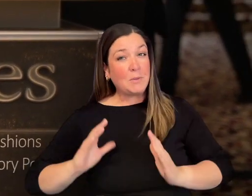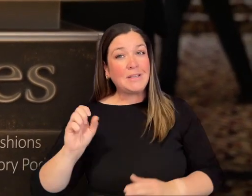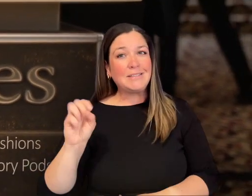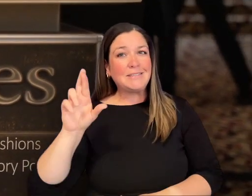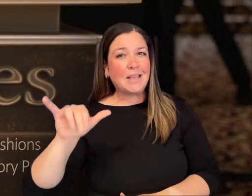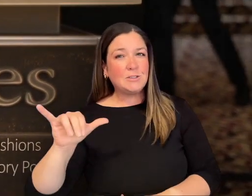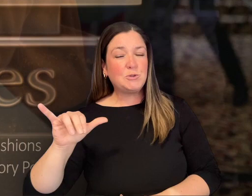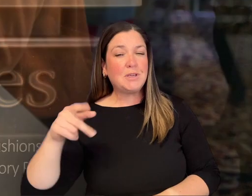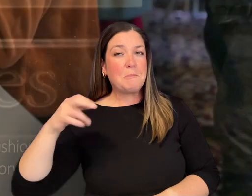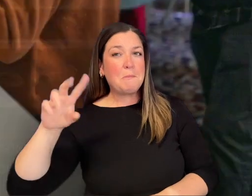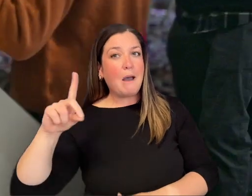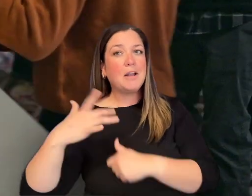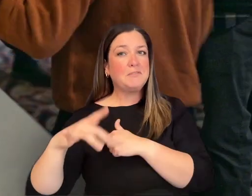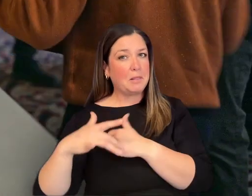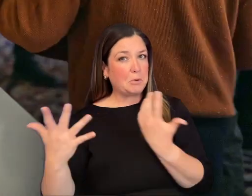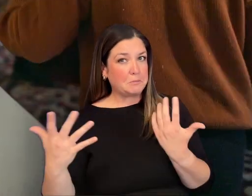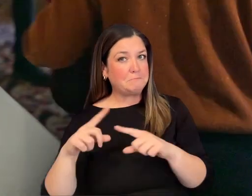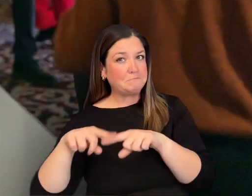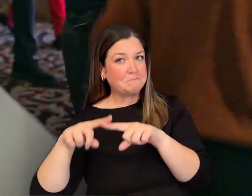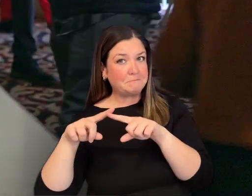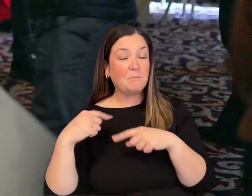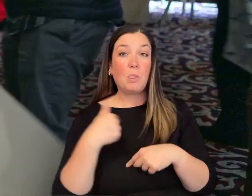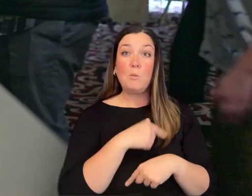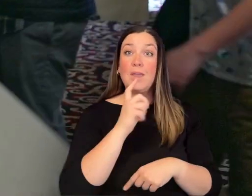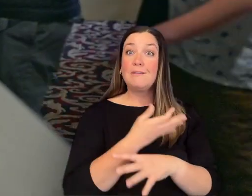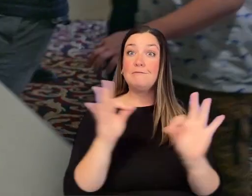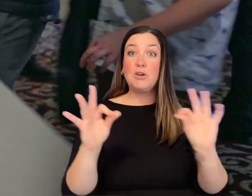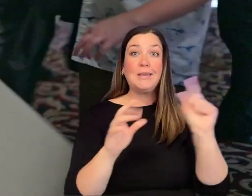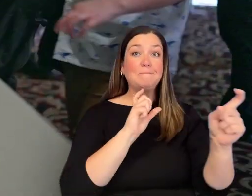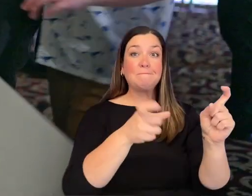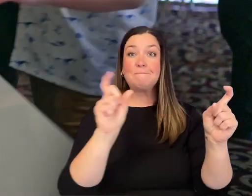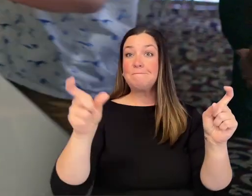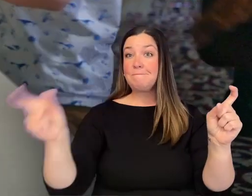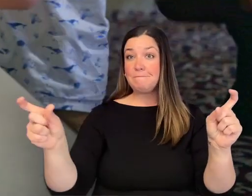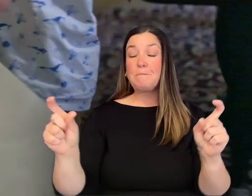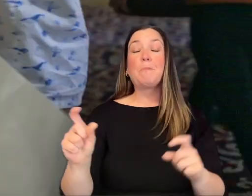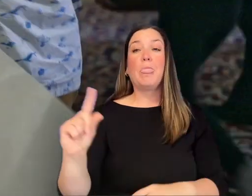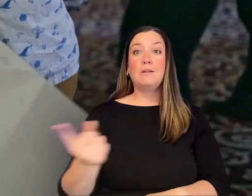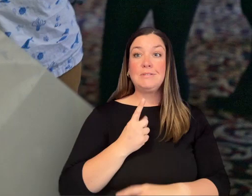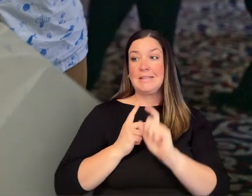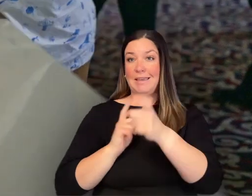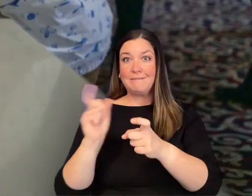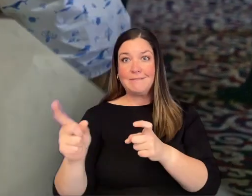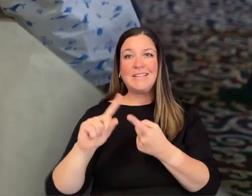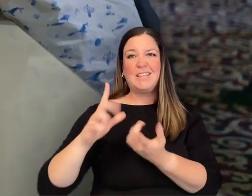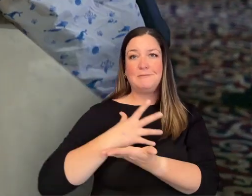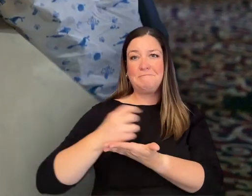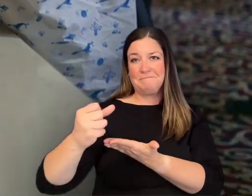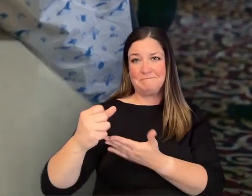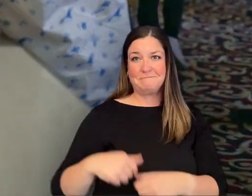performances, sensory pods may be available. We distribute these items free of charge and on a first-come, first-served